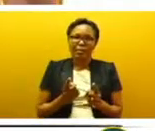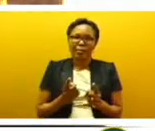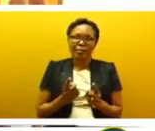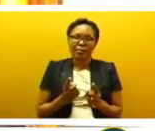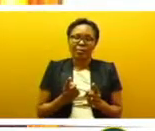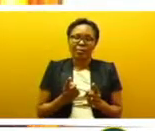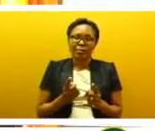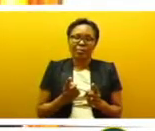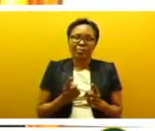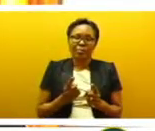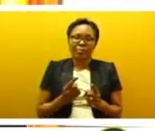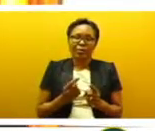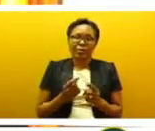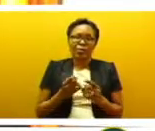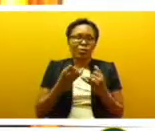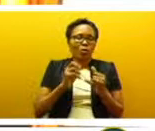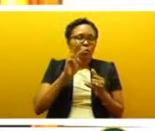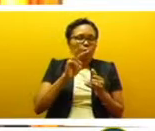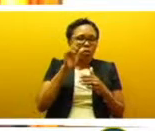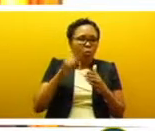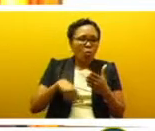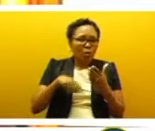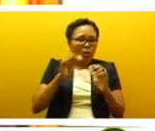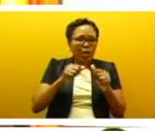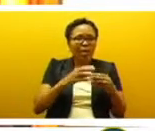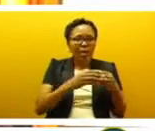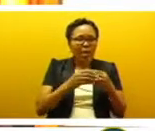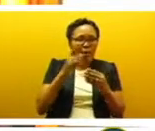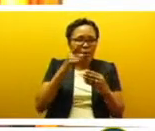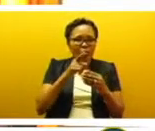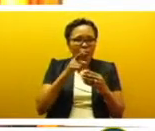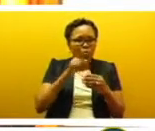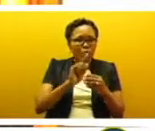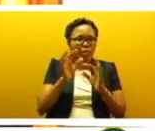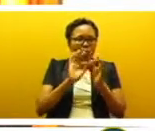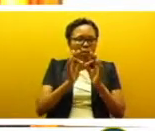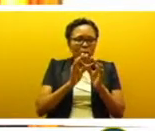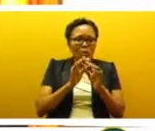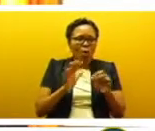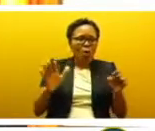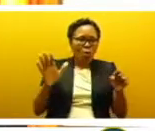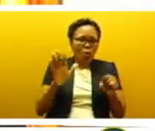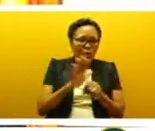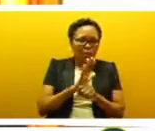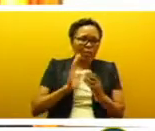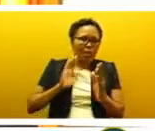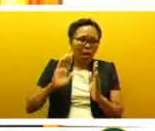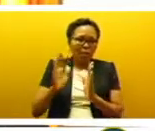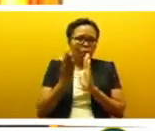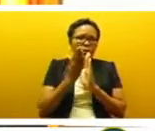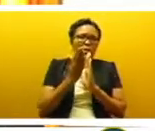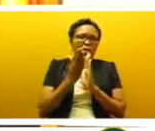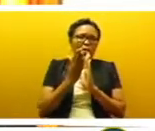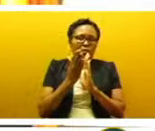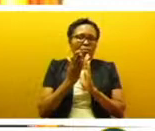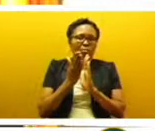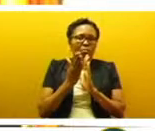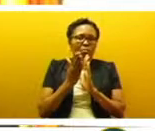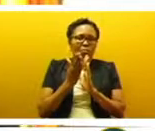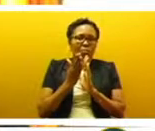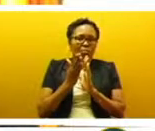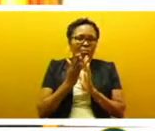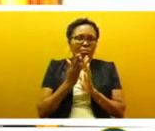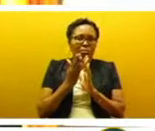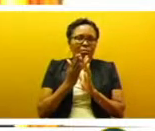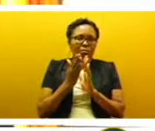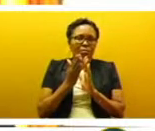what would guide your interpretation, the holistic approach, the purposive approach, and let me borrow my learned friend's approach,